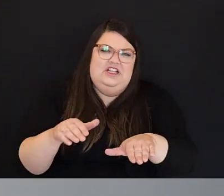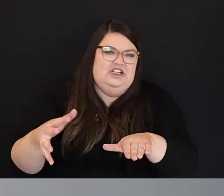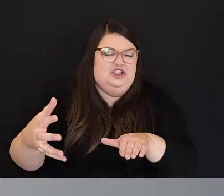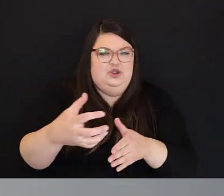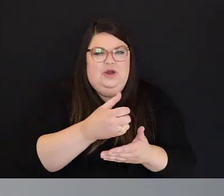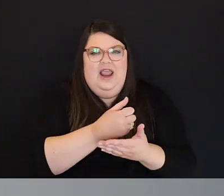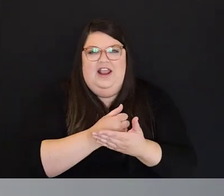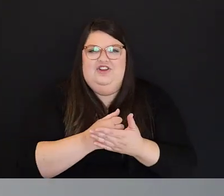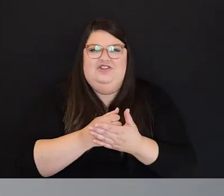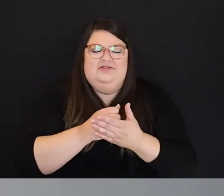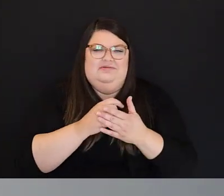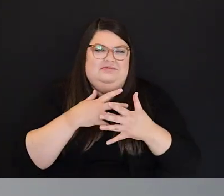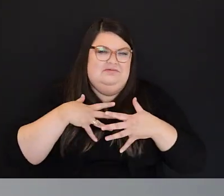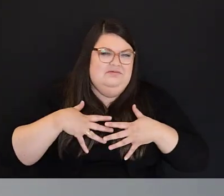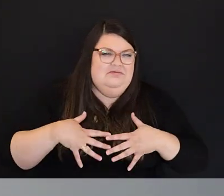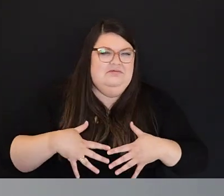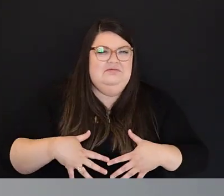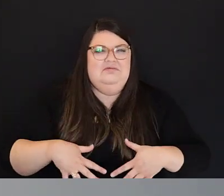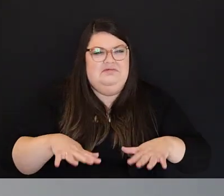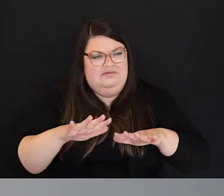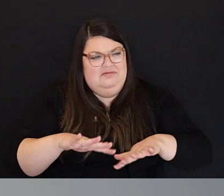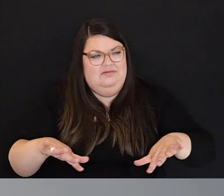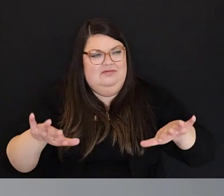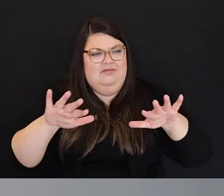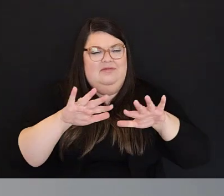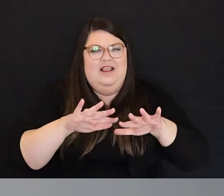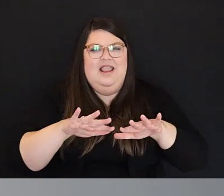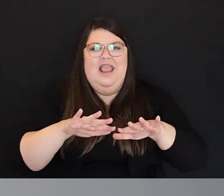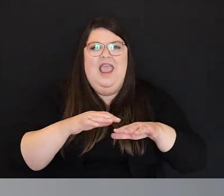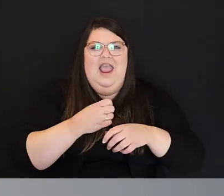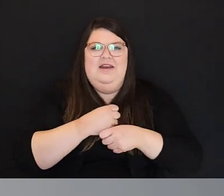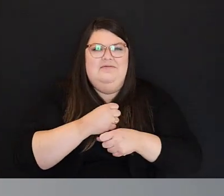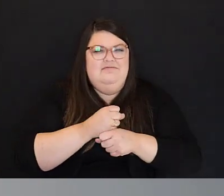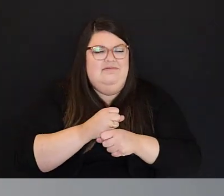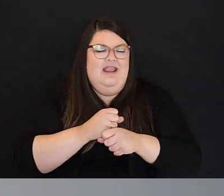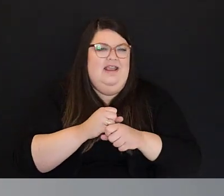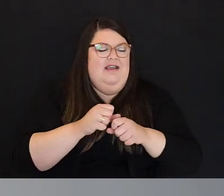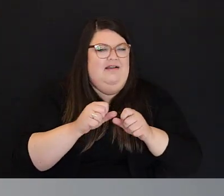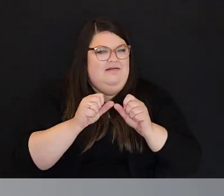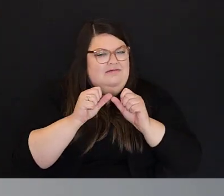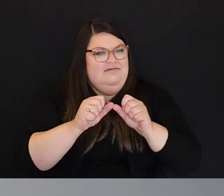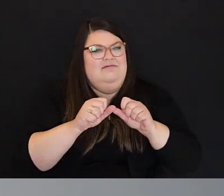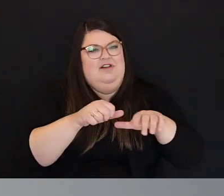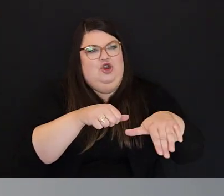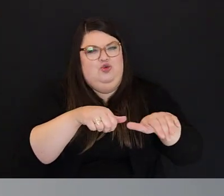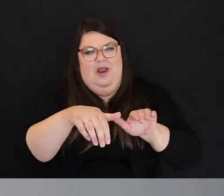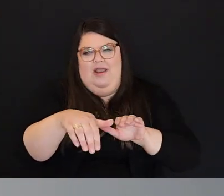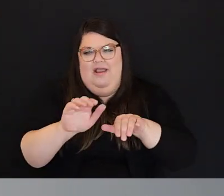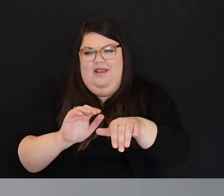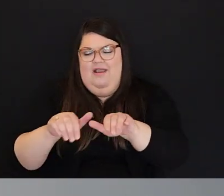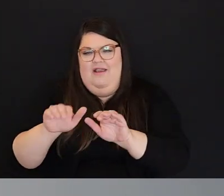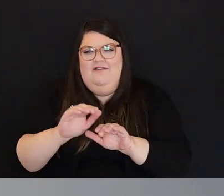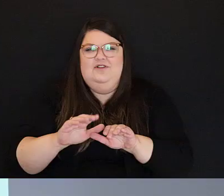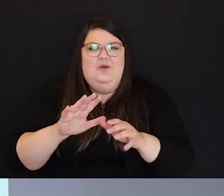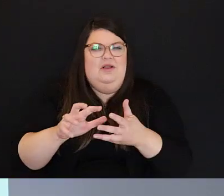despair and dig endless graves while starching our dreams.